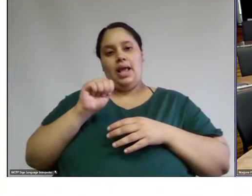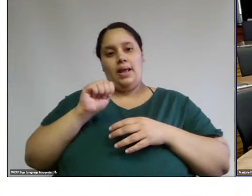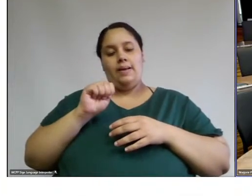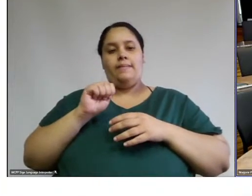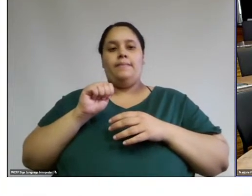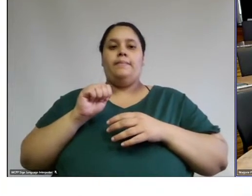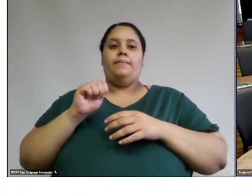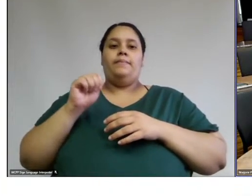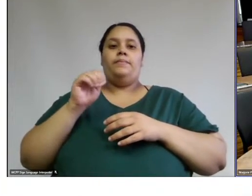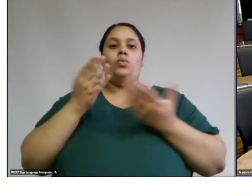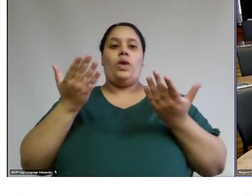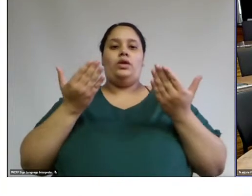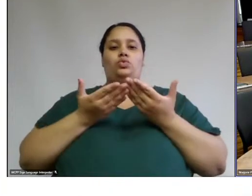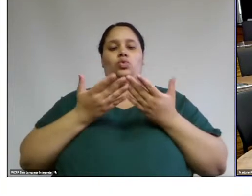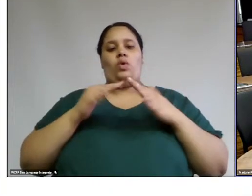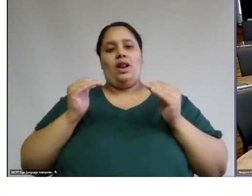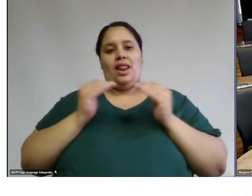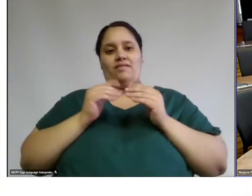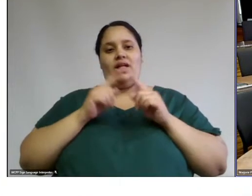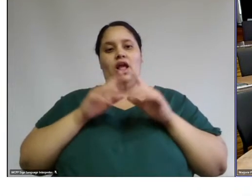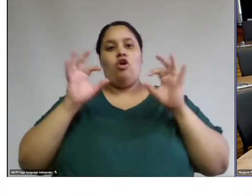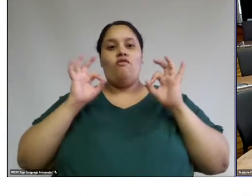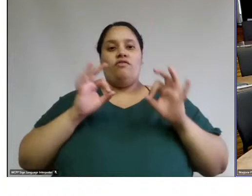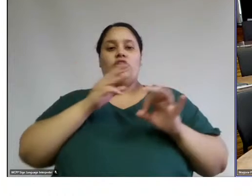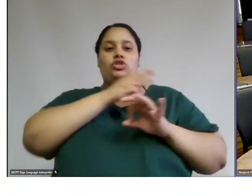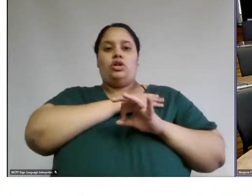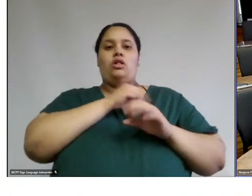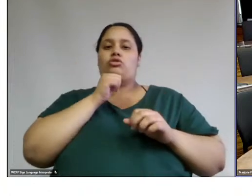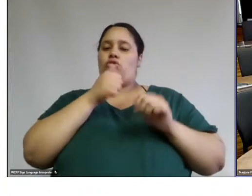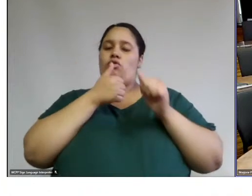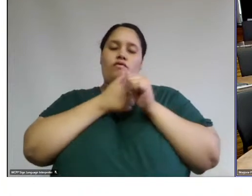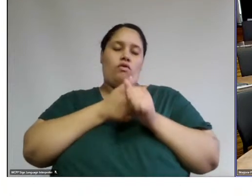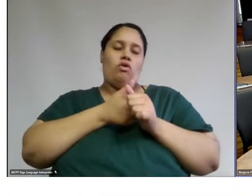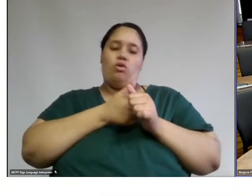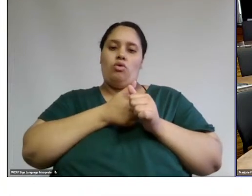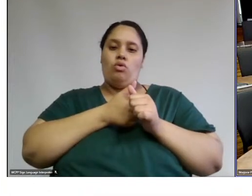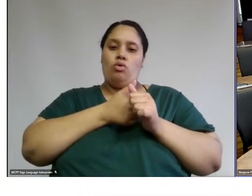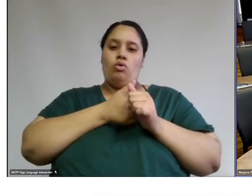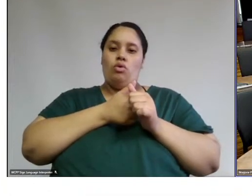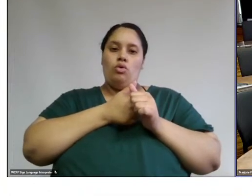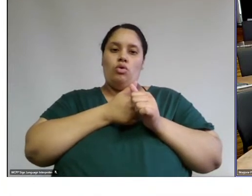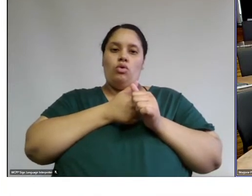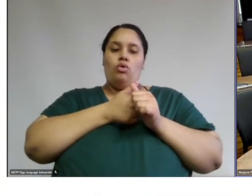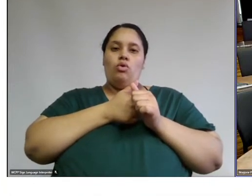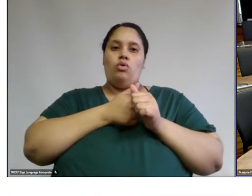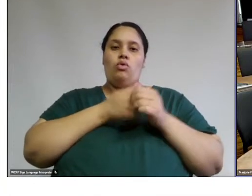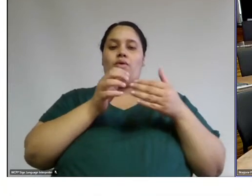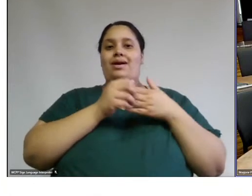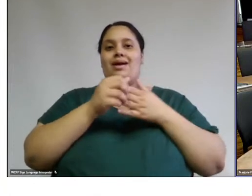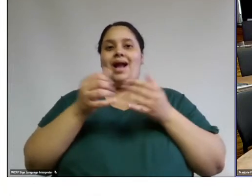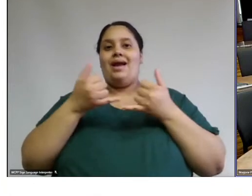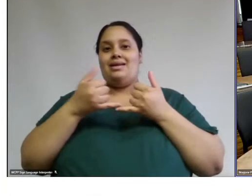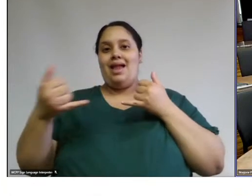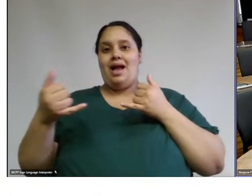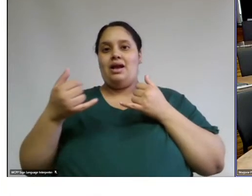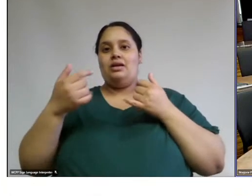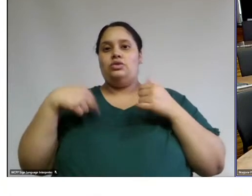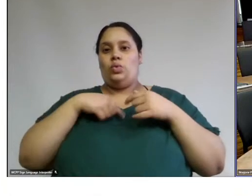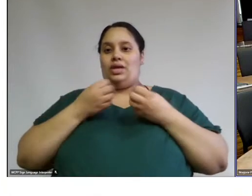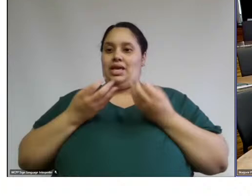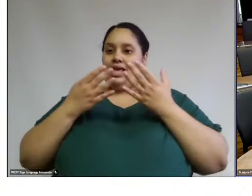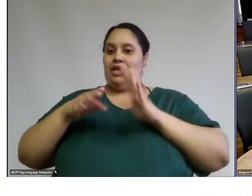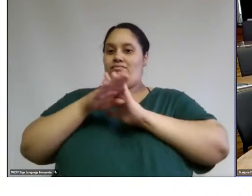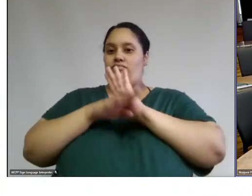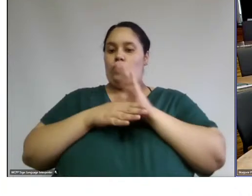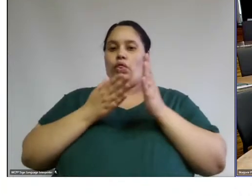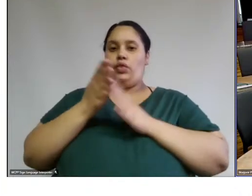at school level, where officials did not adhere to the guidelines as we give it to them in terms of the basic